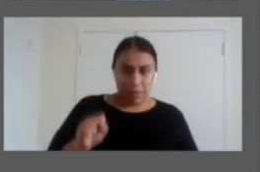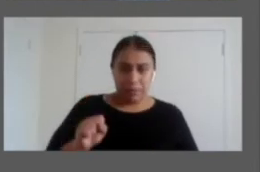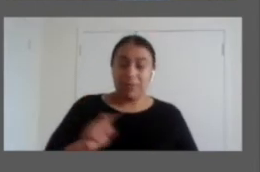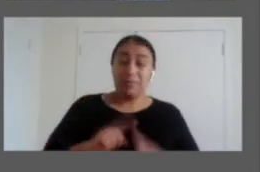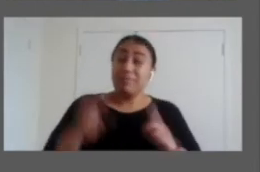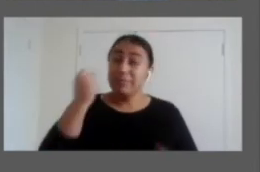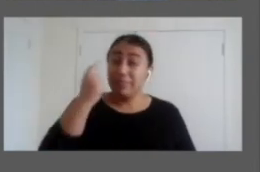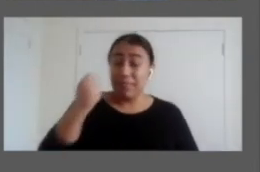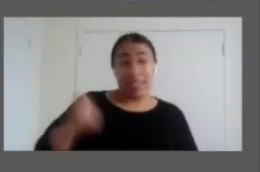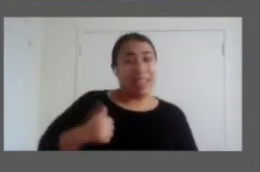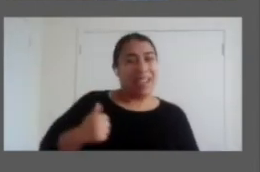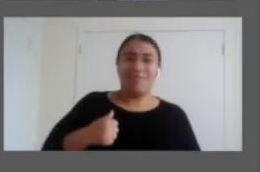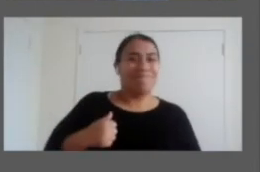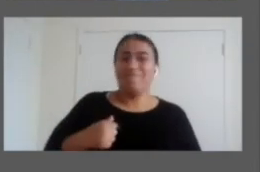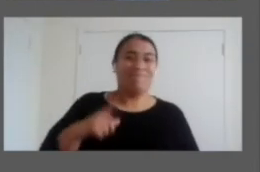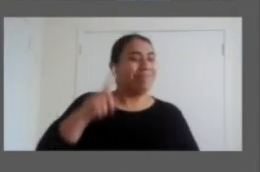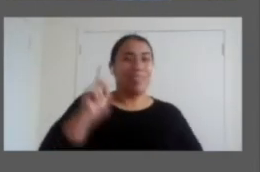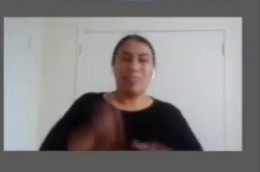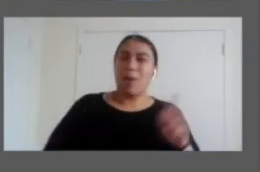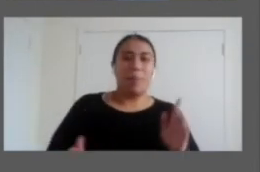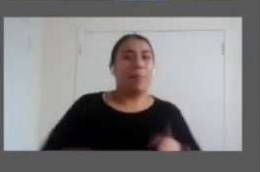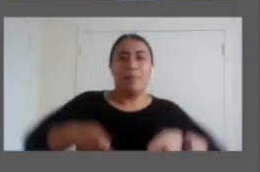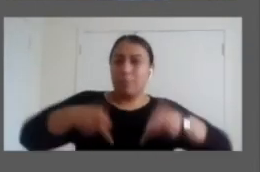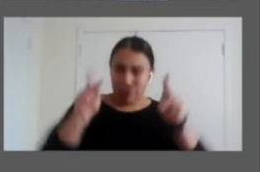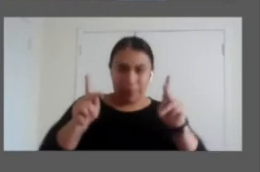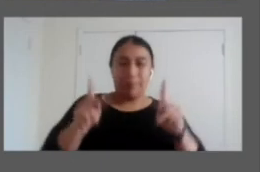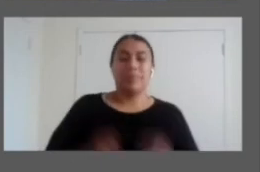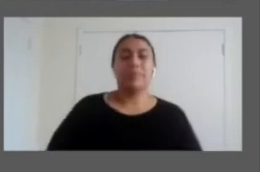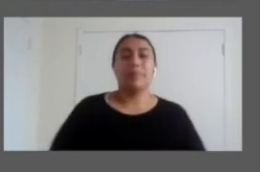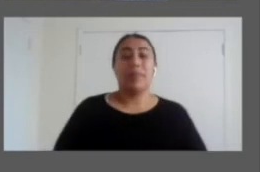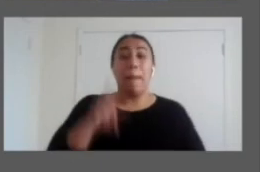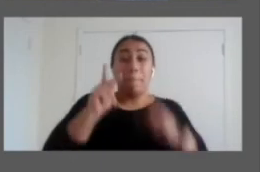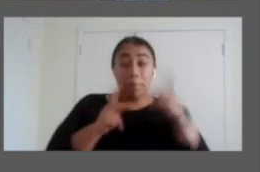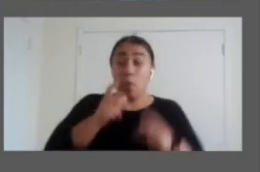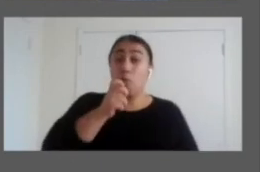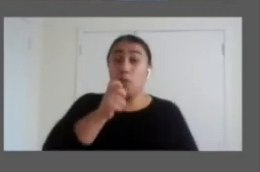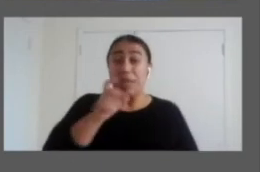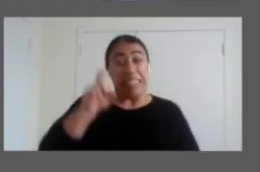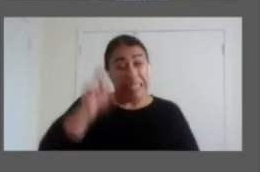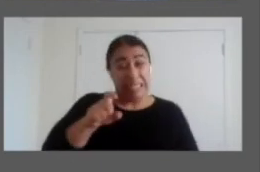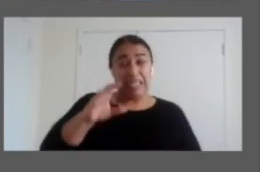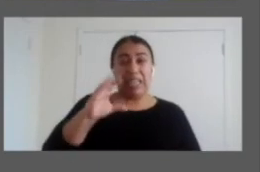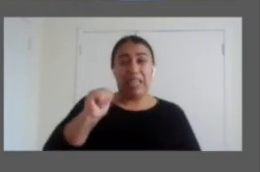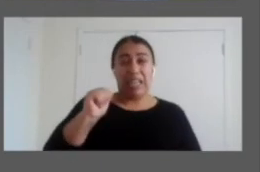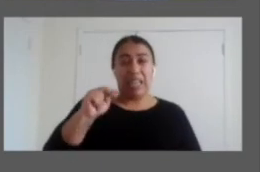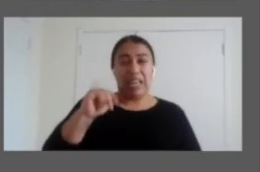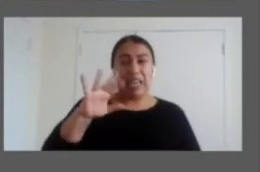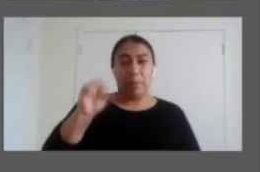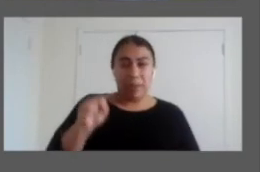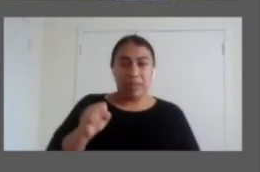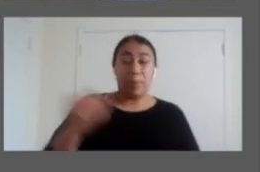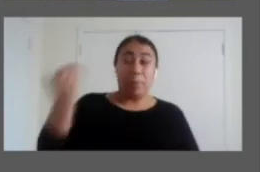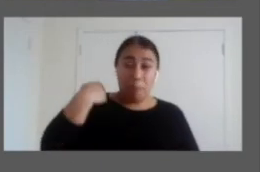of the symptoms associated with the following. So, severe pain and persistent muscle spasms from multiple sclerosis,